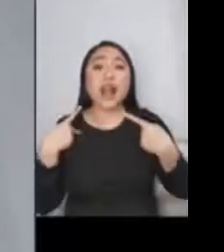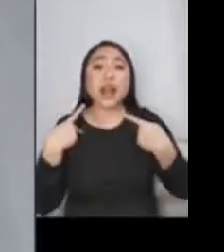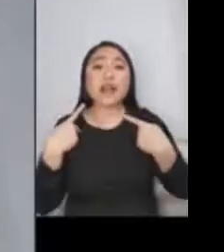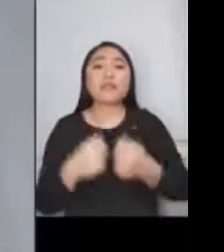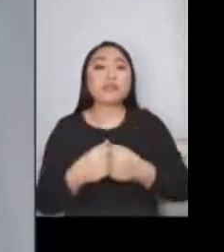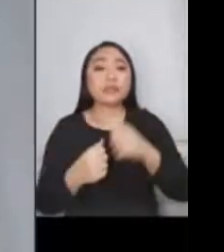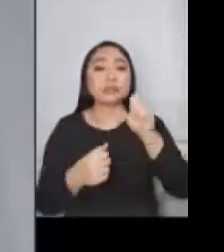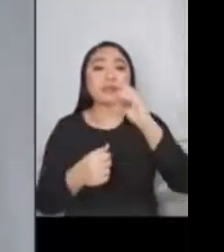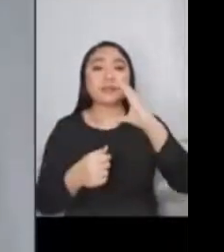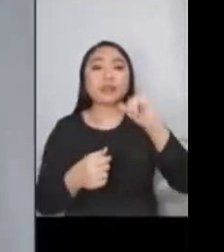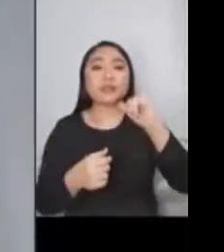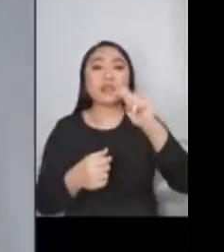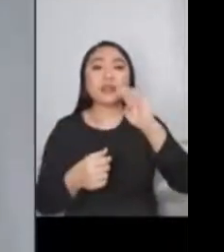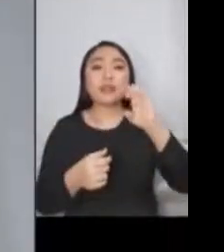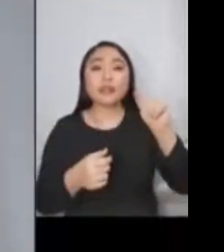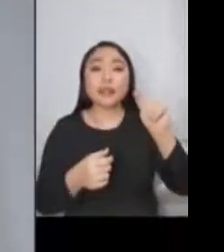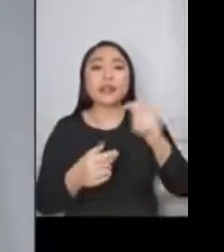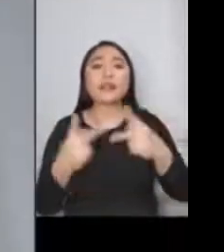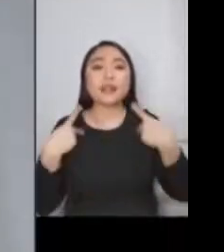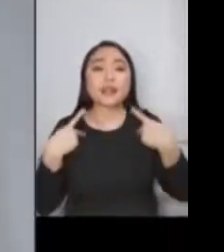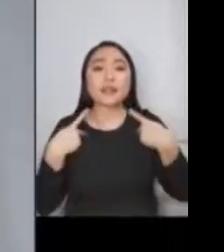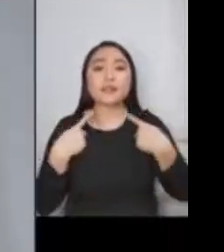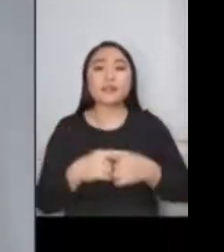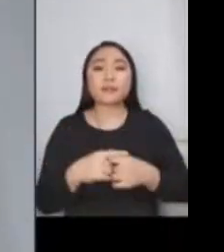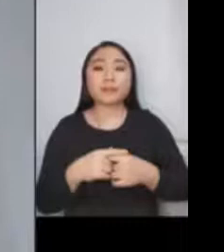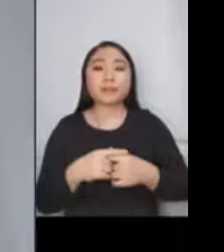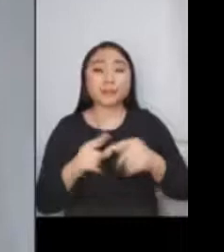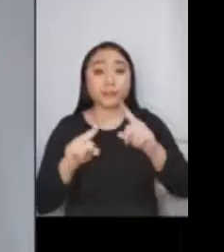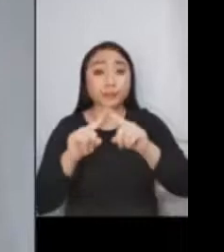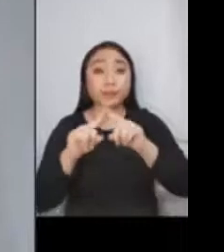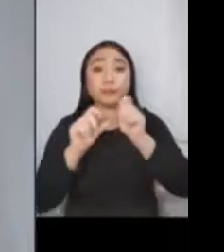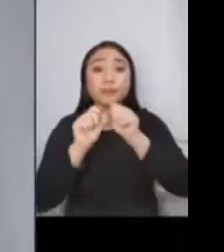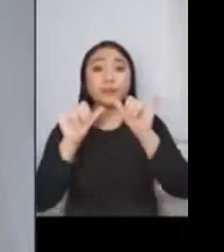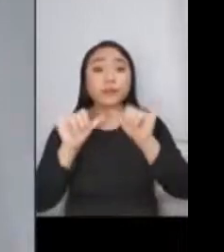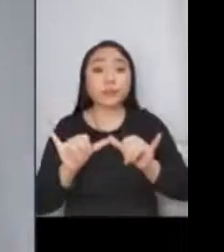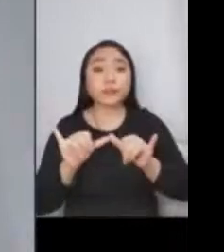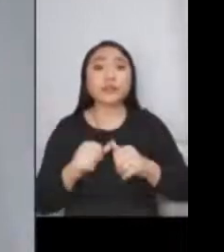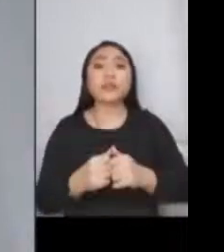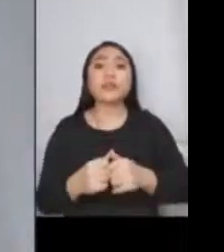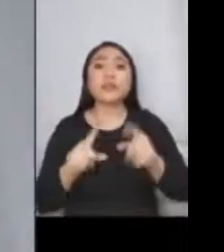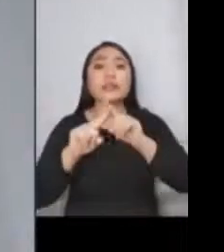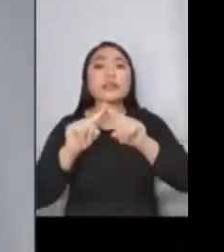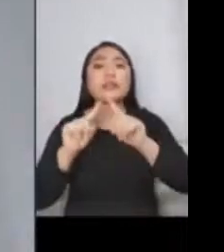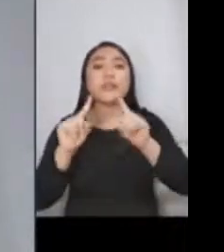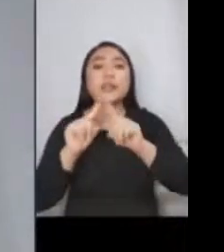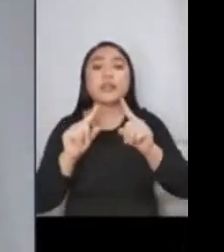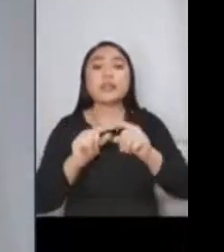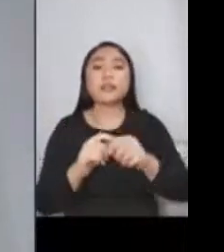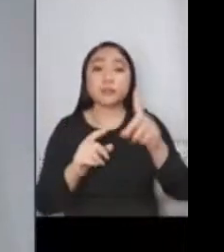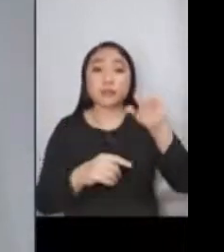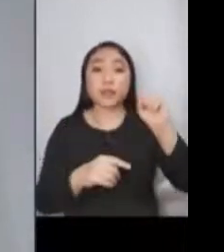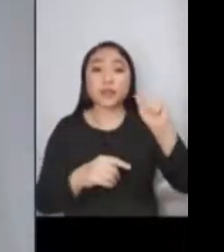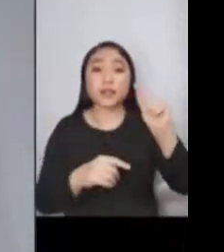we have what we call the SciNet SIOMS. This is a unified library management system used by the